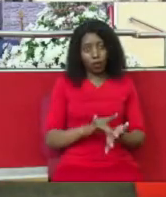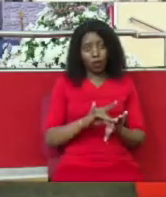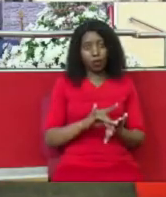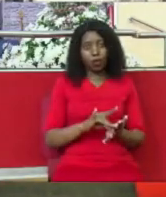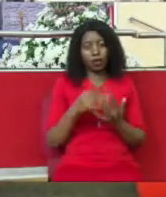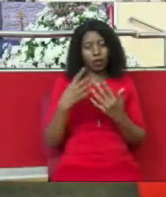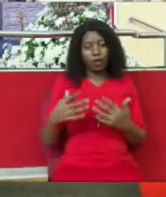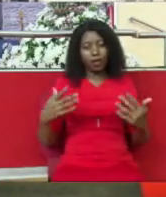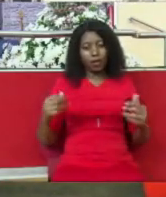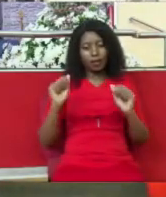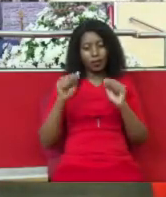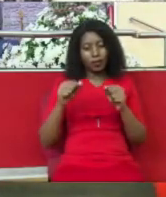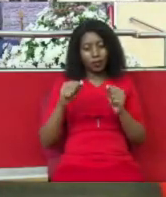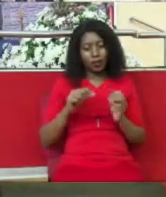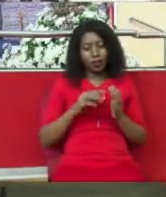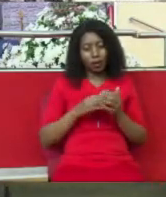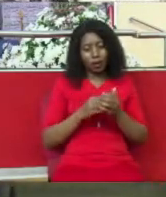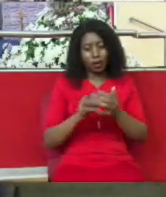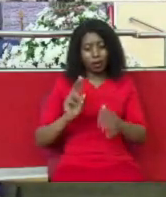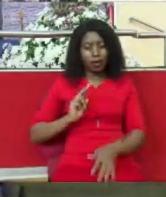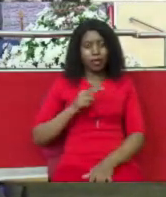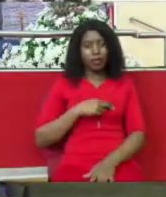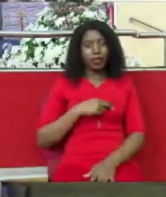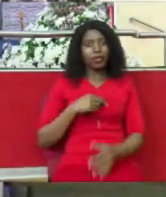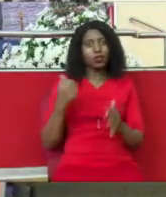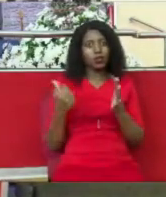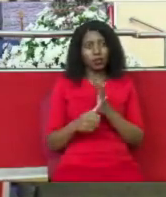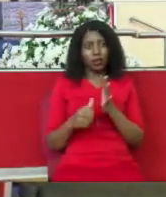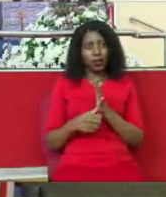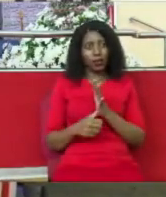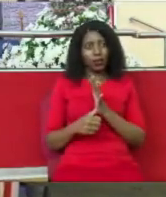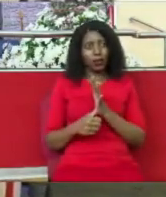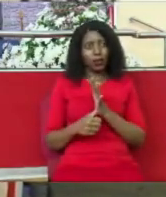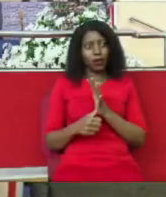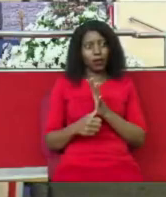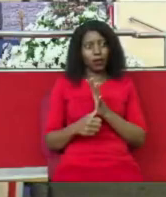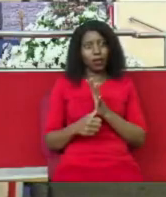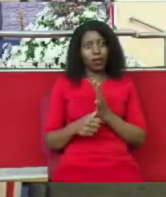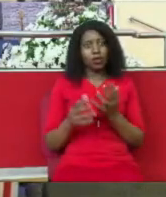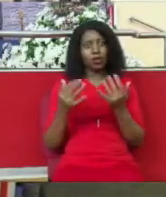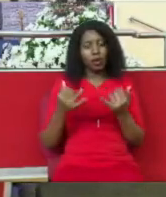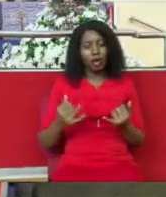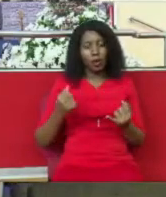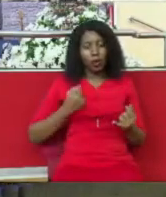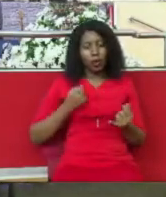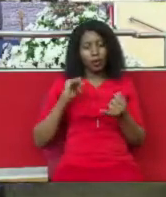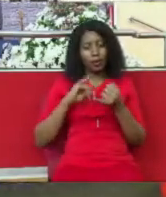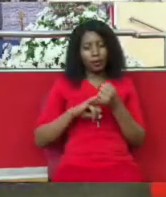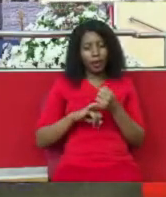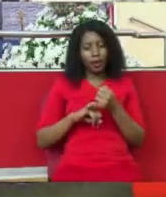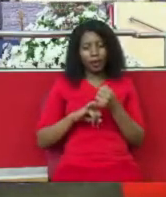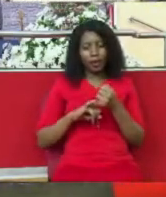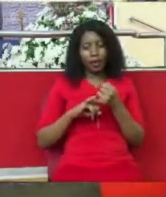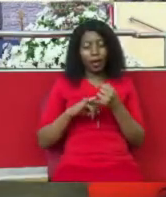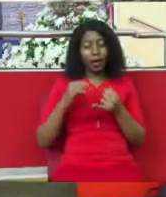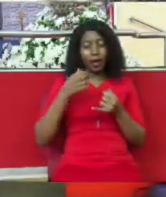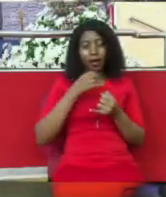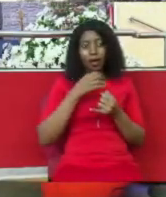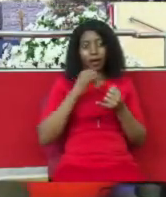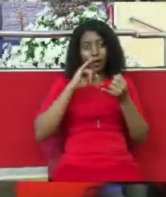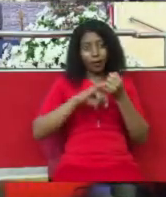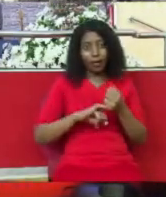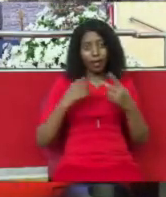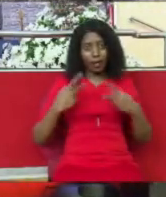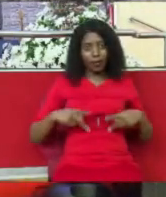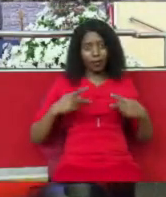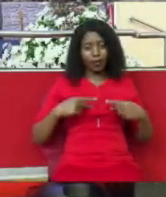tunajua zitatuingiza katika dhambi. And so as a couple, love has gone out of the window. Why? Because there's normally